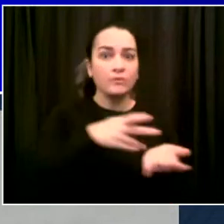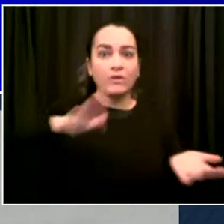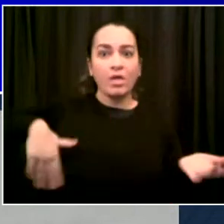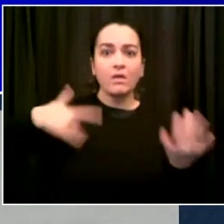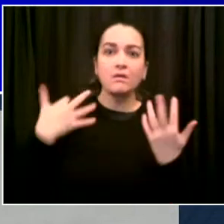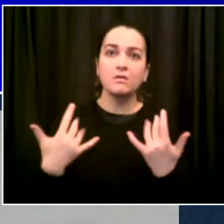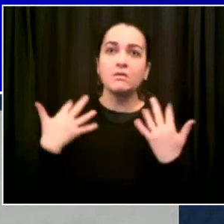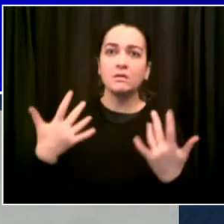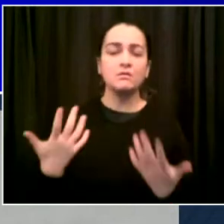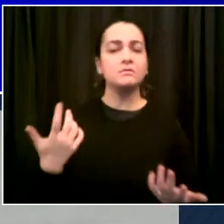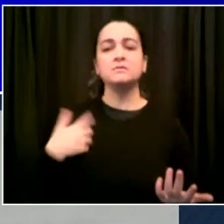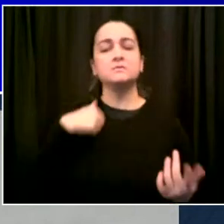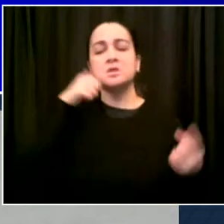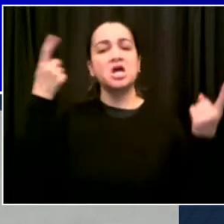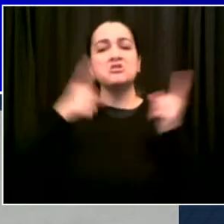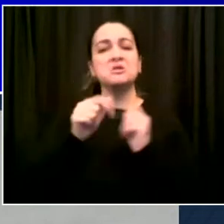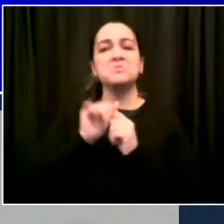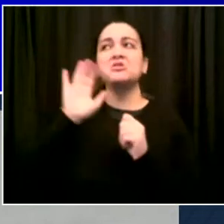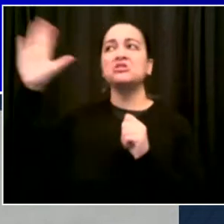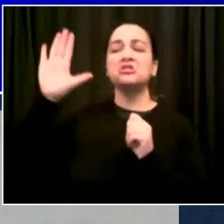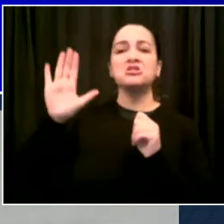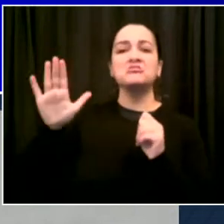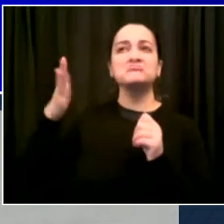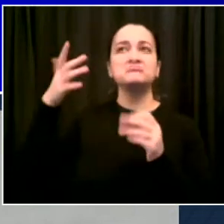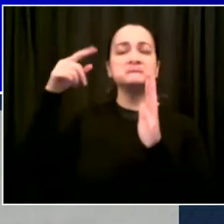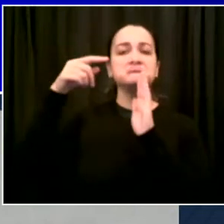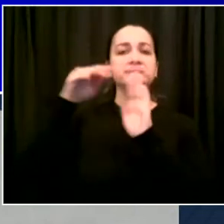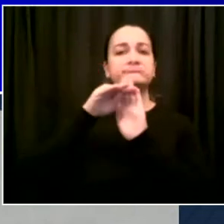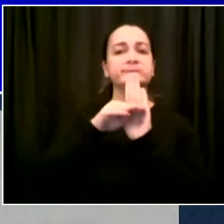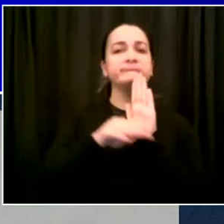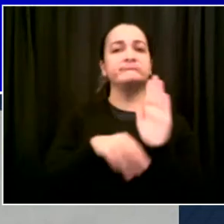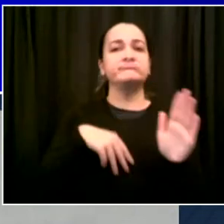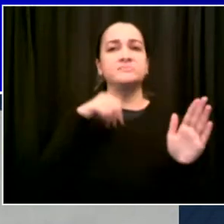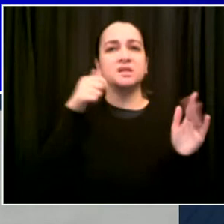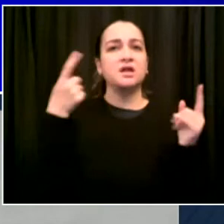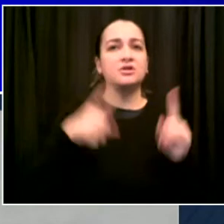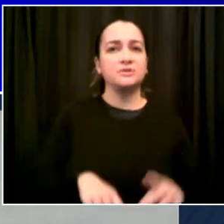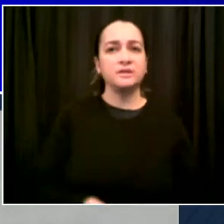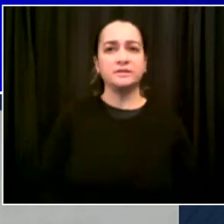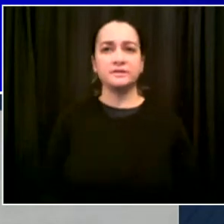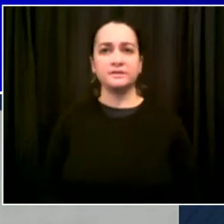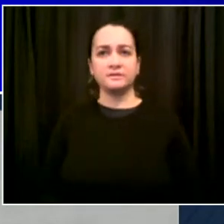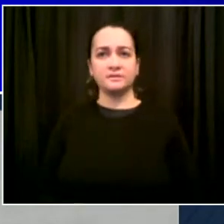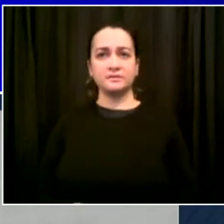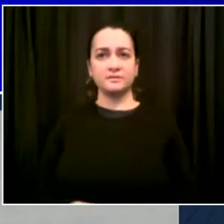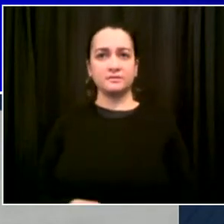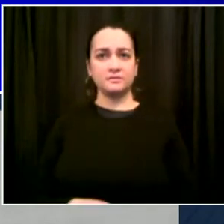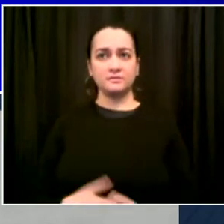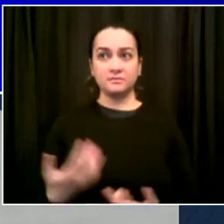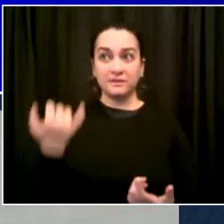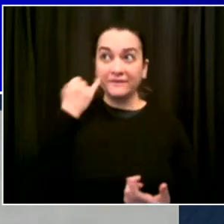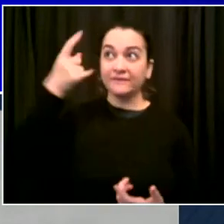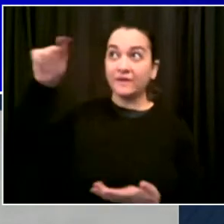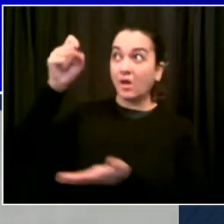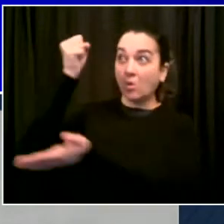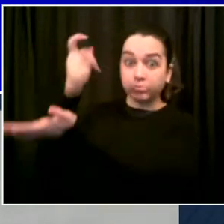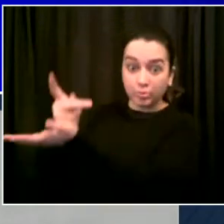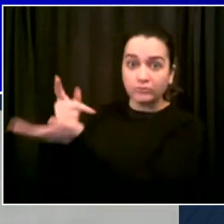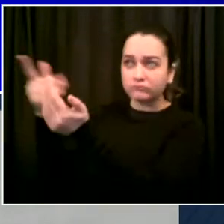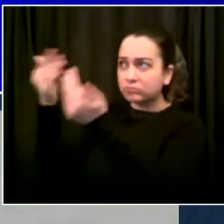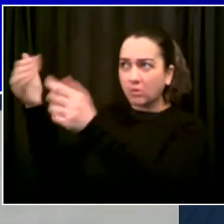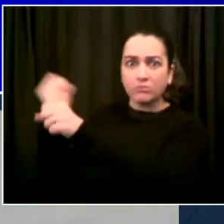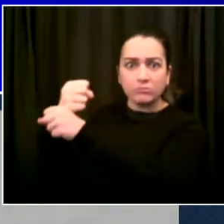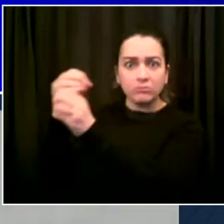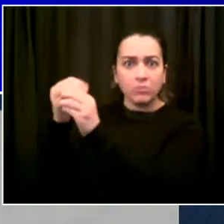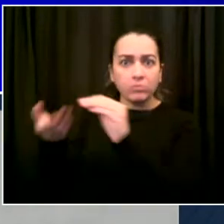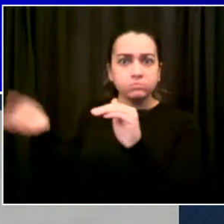their manufacturing capacity, their assembly lines to produce vaccine. You have some people out there saying, oh, you know, people aren't going to get vaccinated till the end of the year.